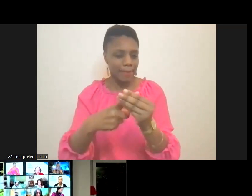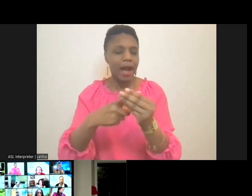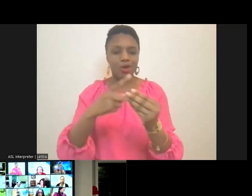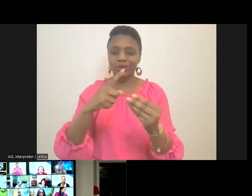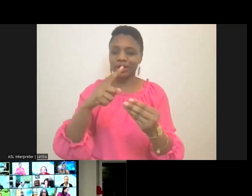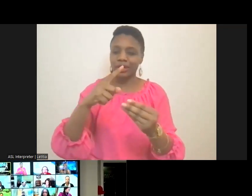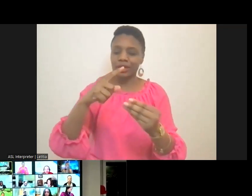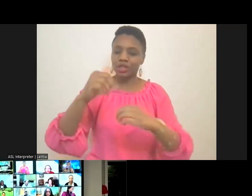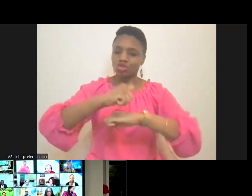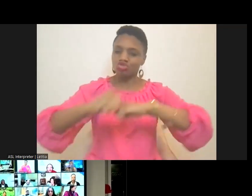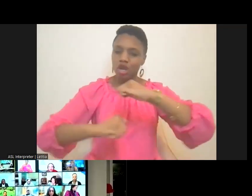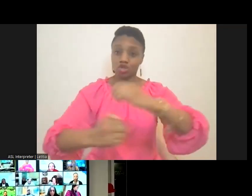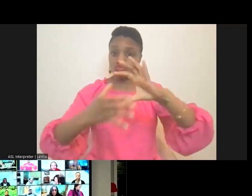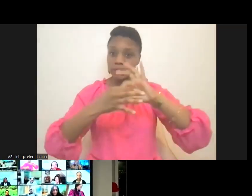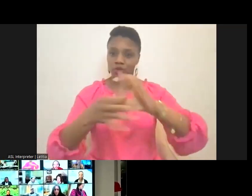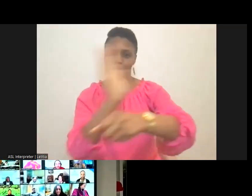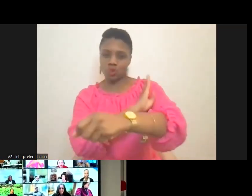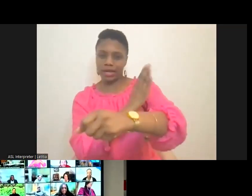right? CCCS.